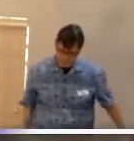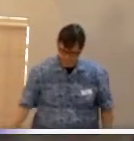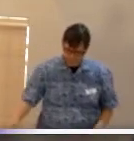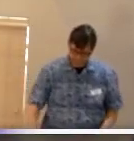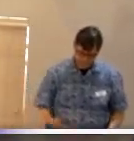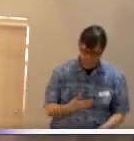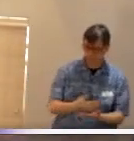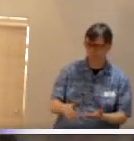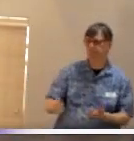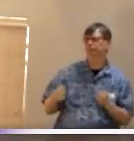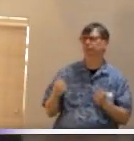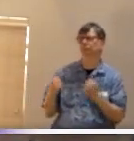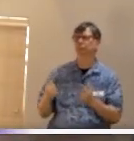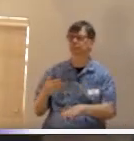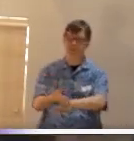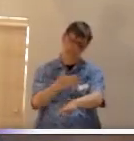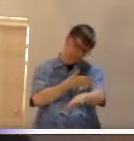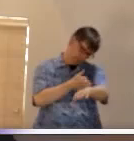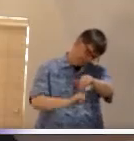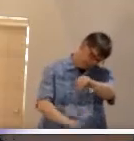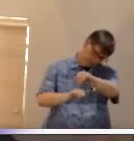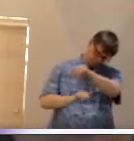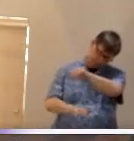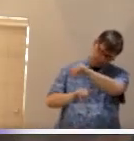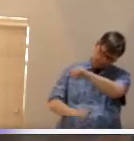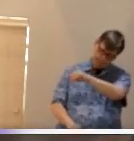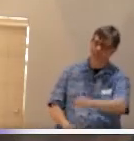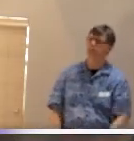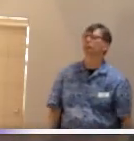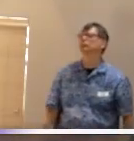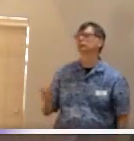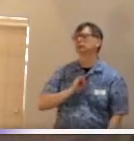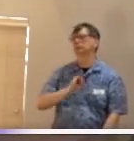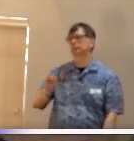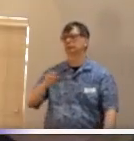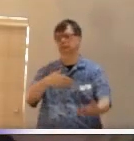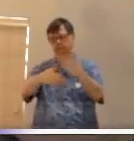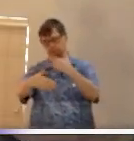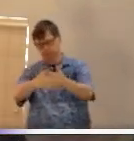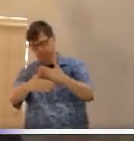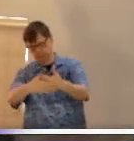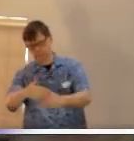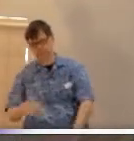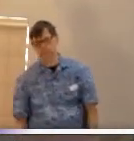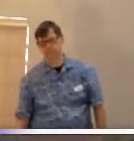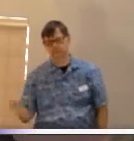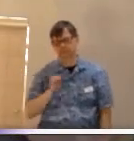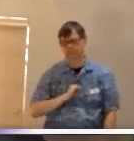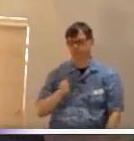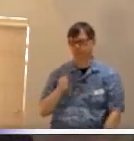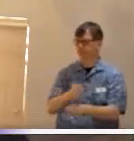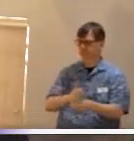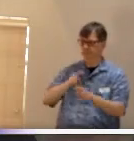energy patterns are deeply, deeply, deeply ingrained. And those are the ones that I'm after. And I do make mistakes,